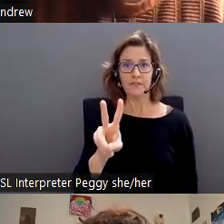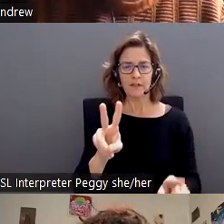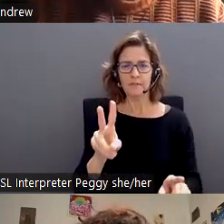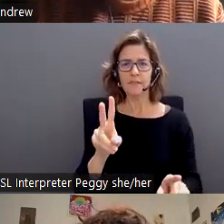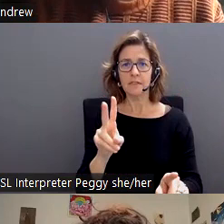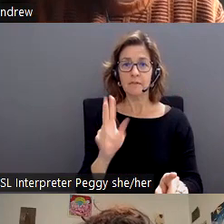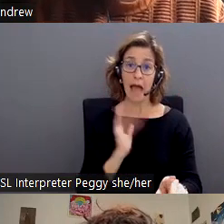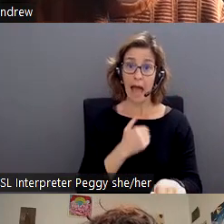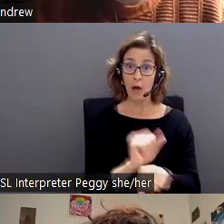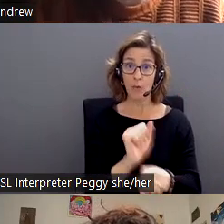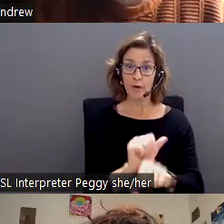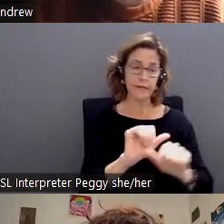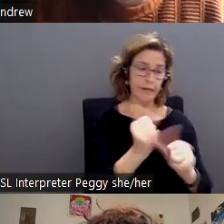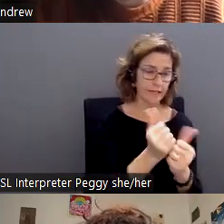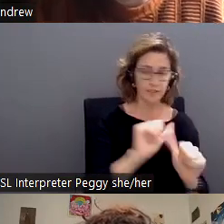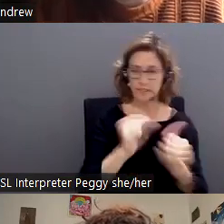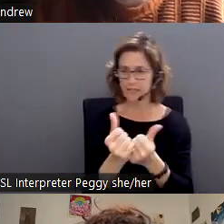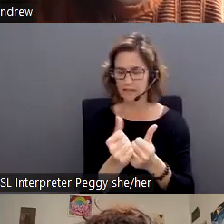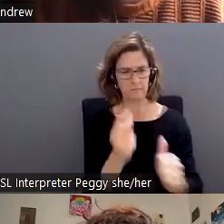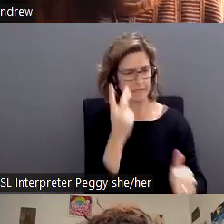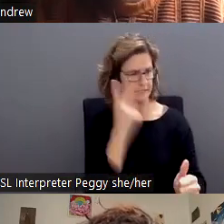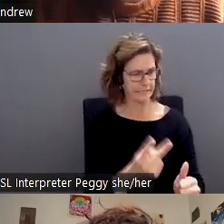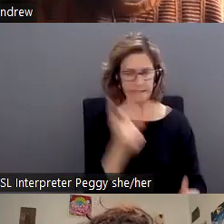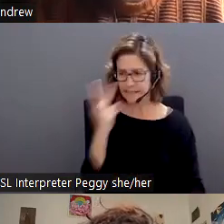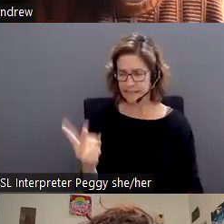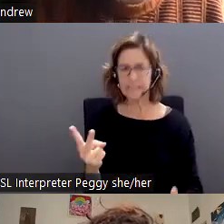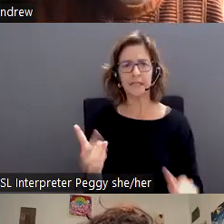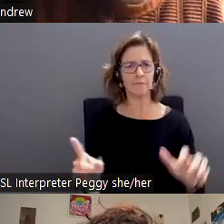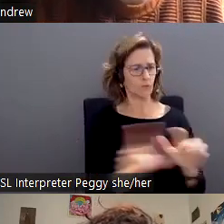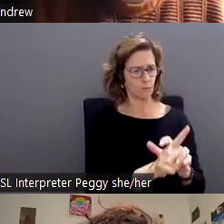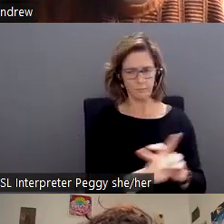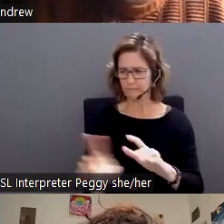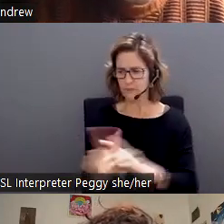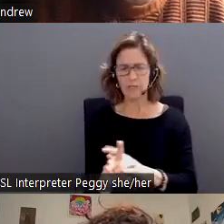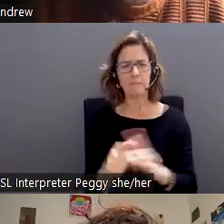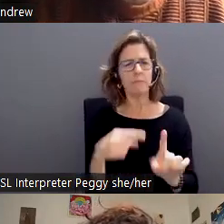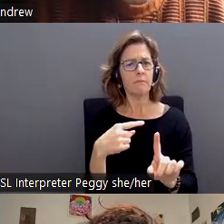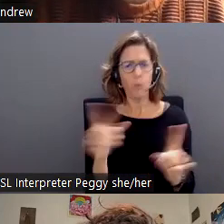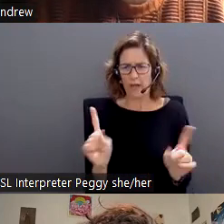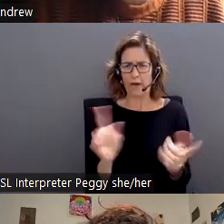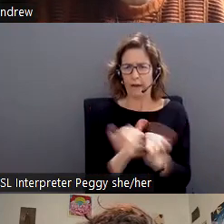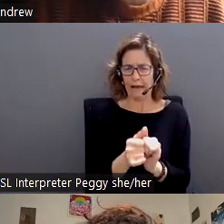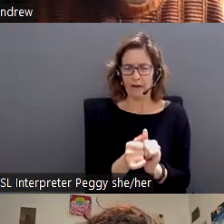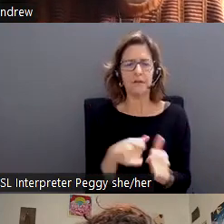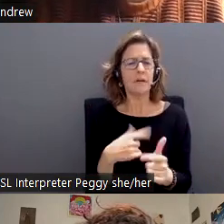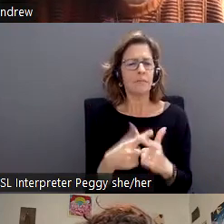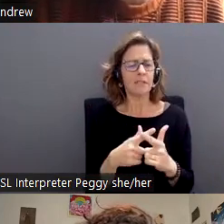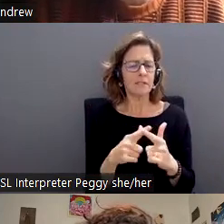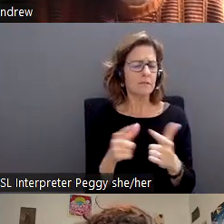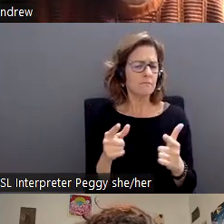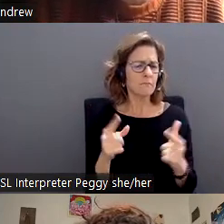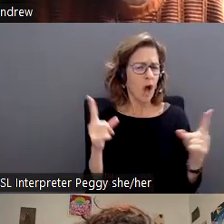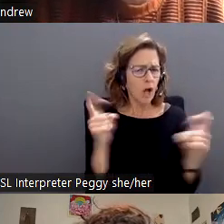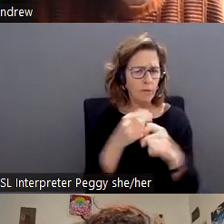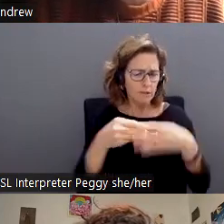and the complications of that maybe. Then we're going to talk about Pacewood, this emergency shelter